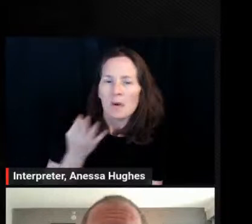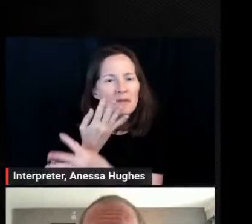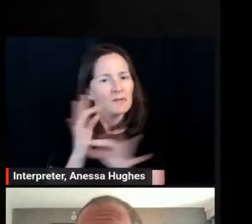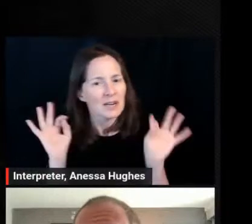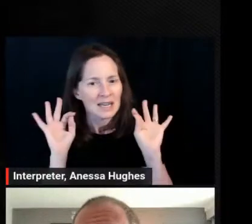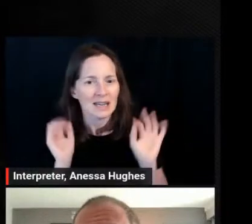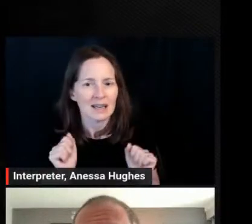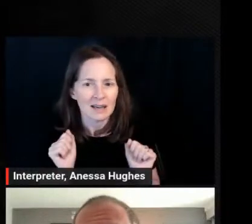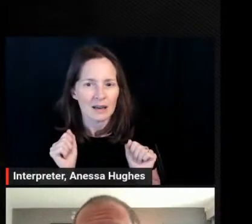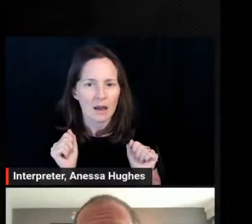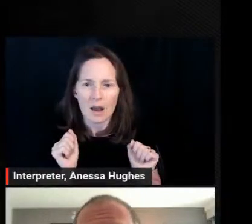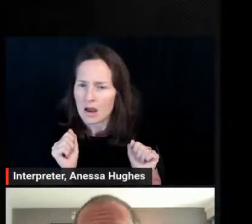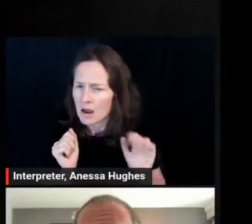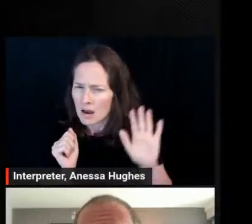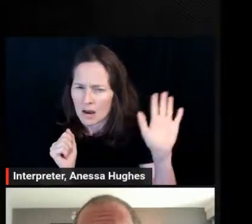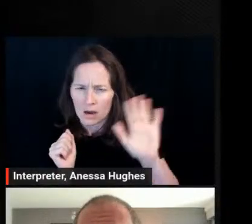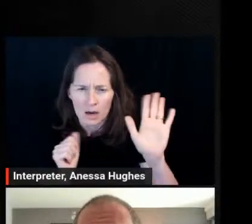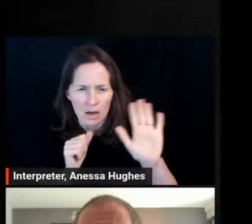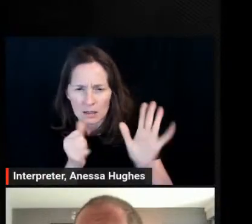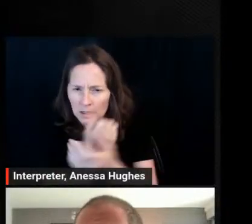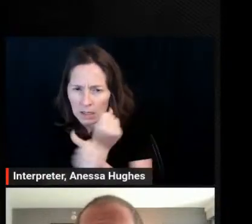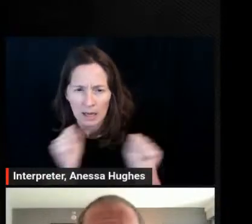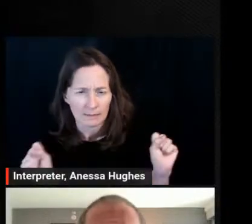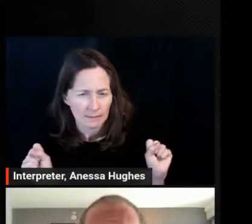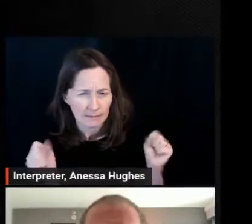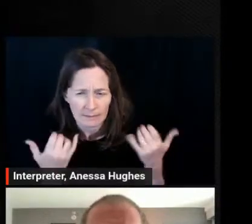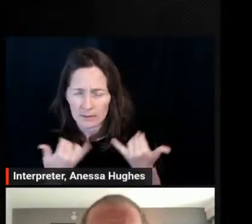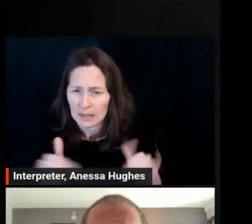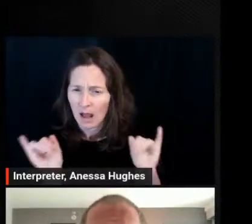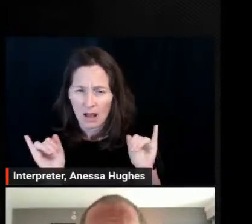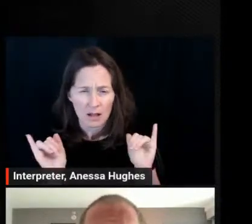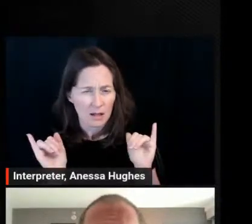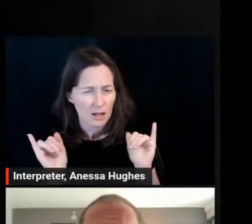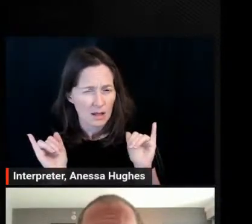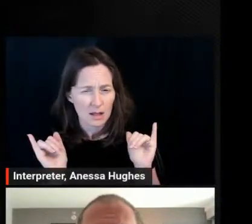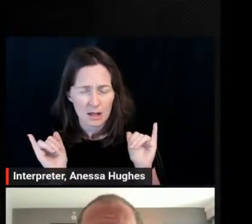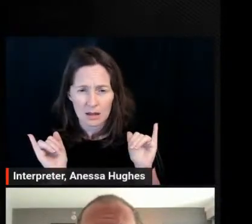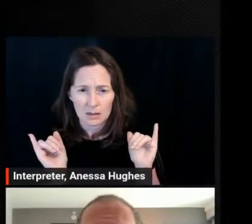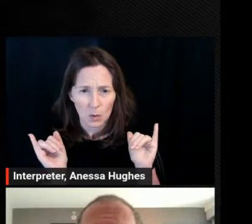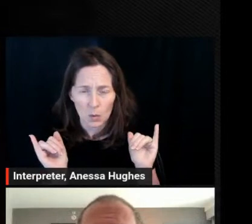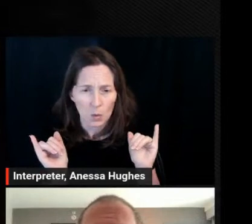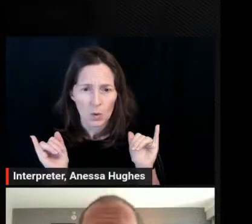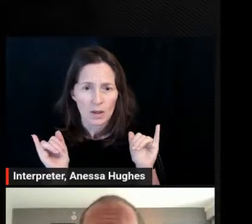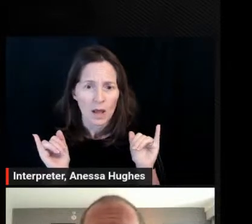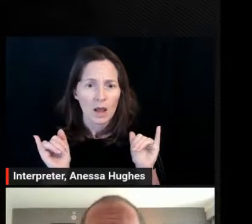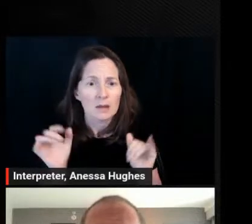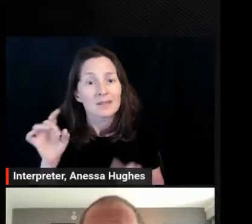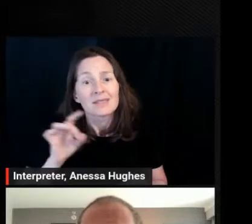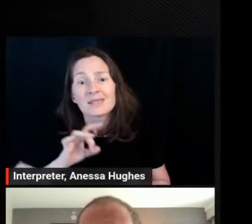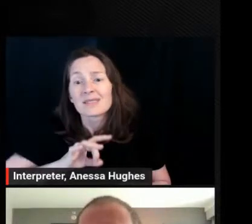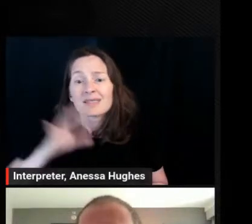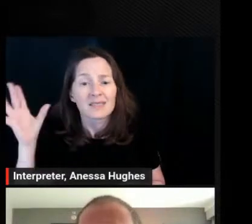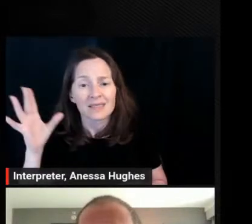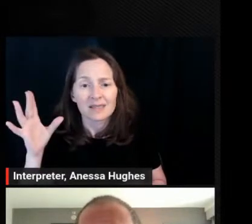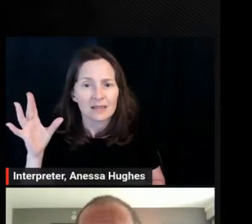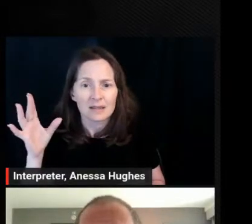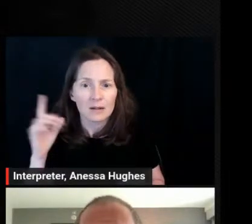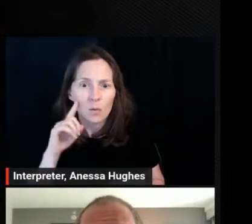It demonstrates, too, the important role that this grotesque trade in kidnapped free people